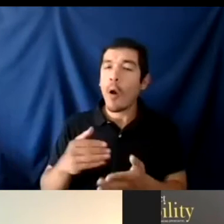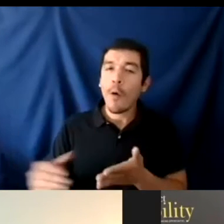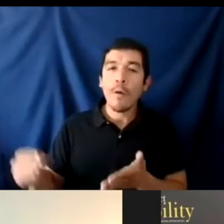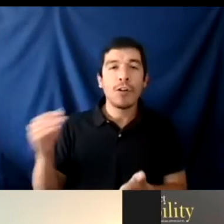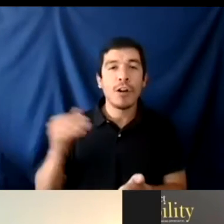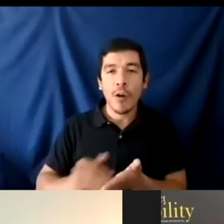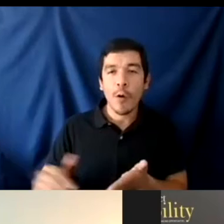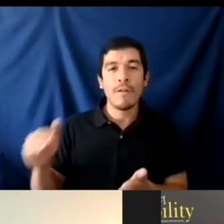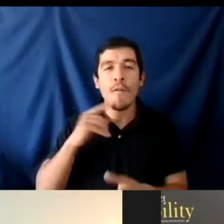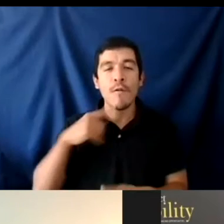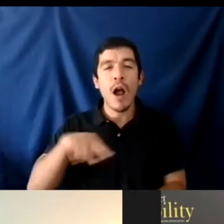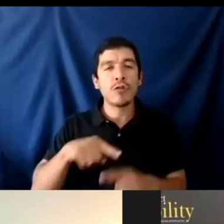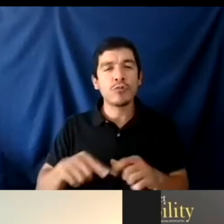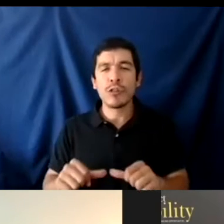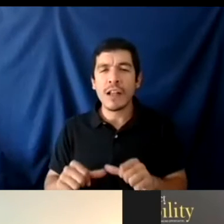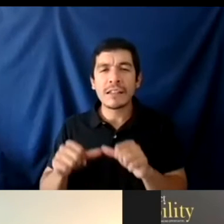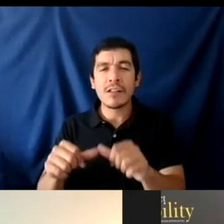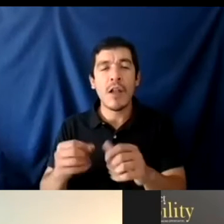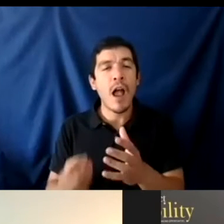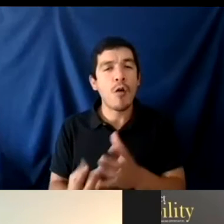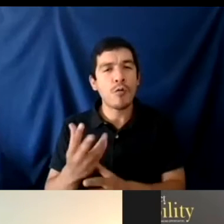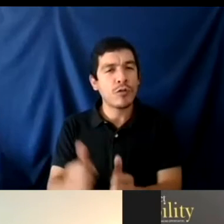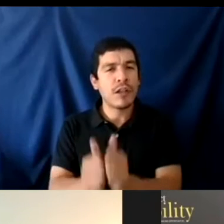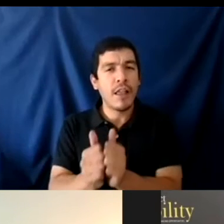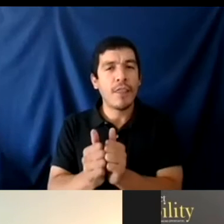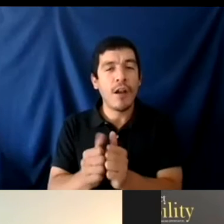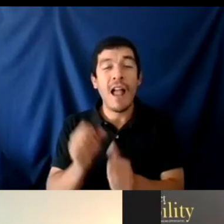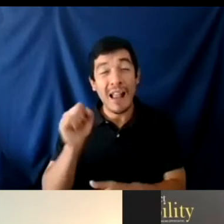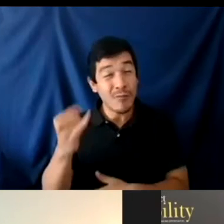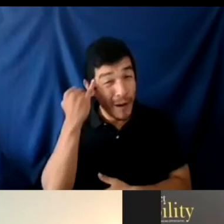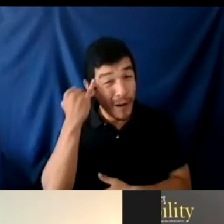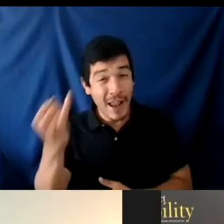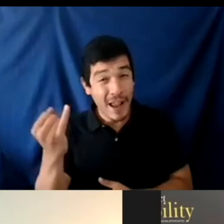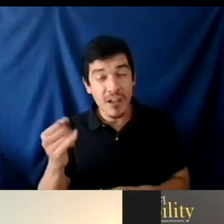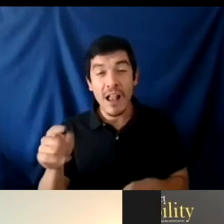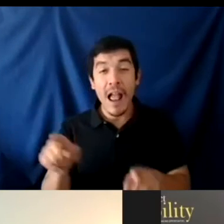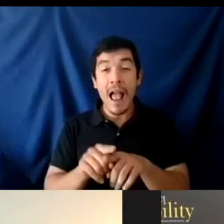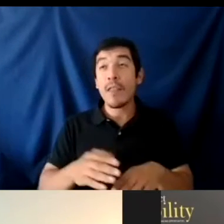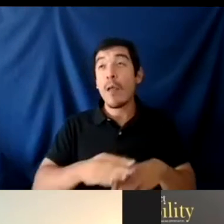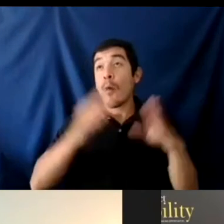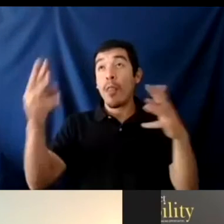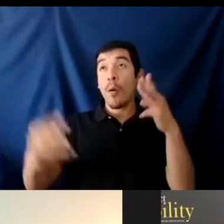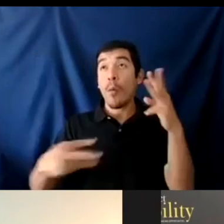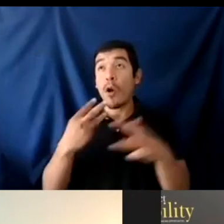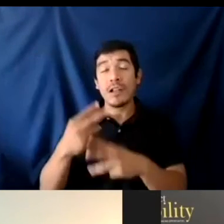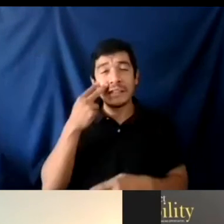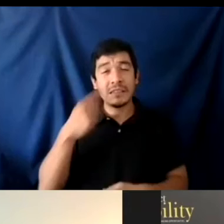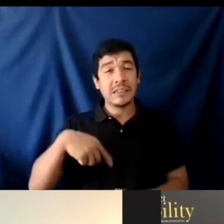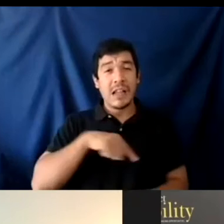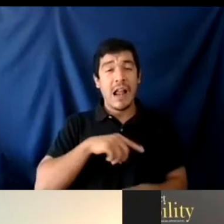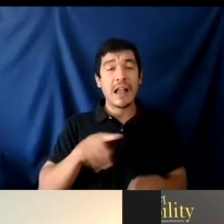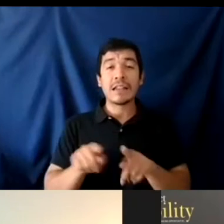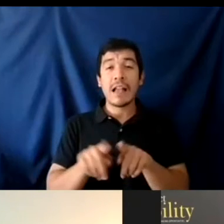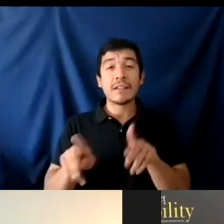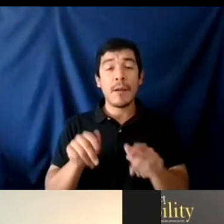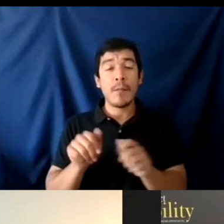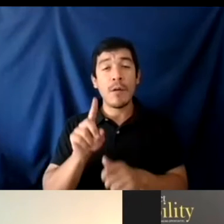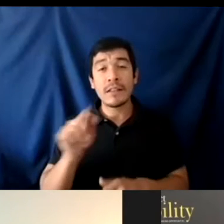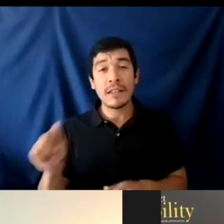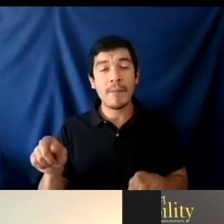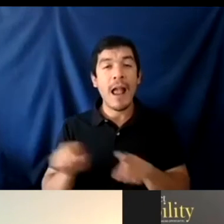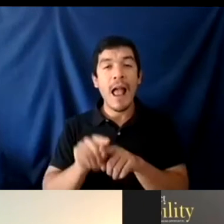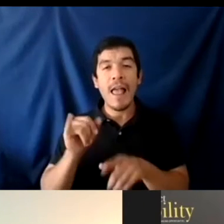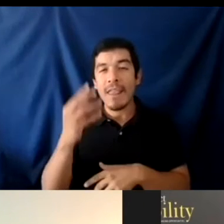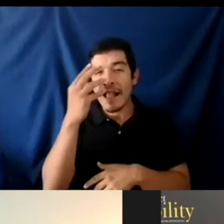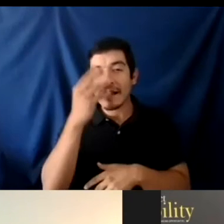multidimensionally for us to move forward together. And just imagine, as the broader world sees us as people with disabilities as the